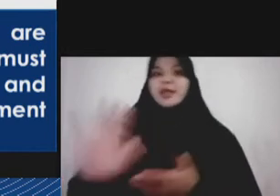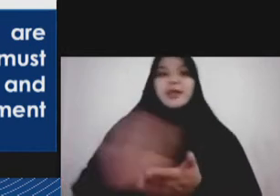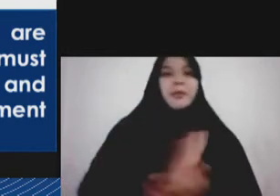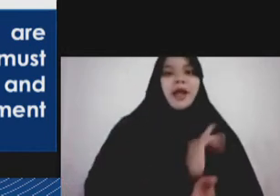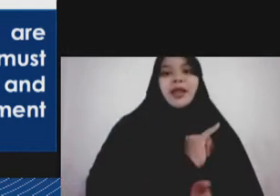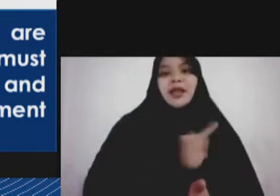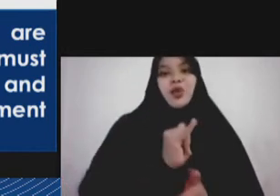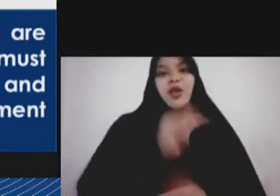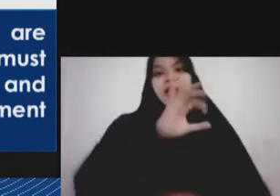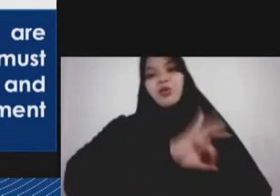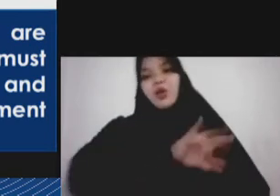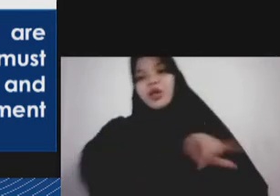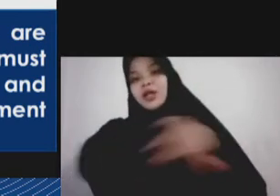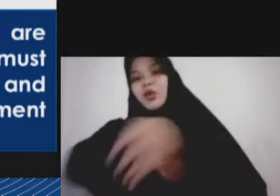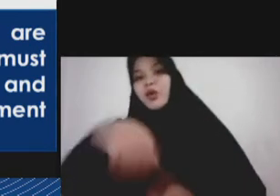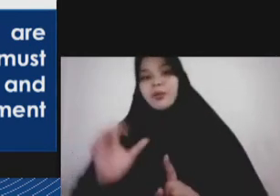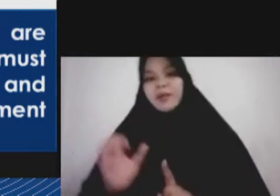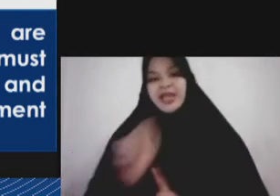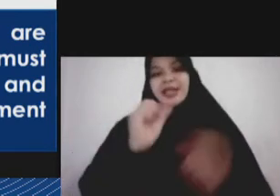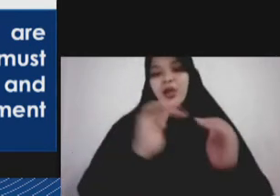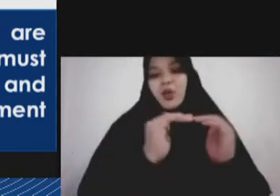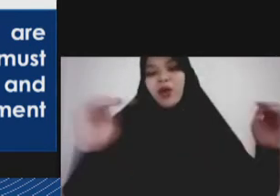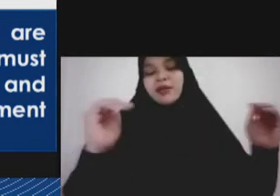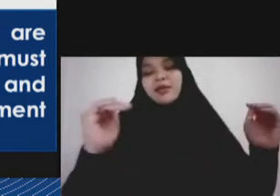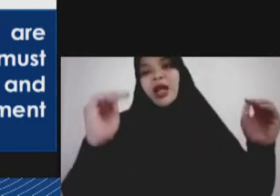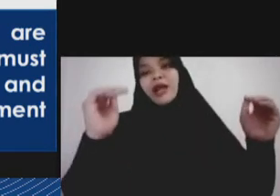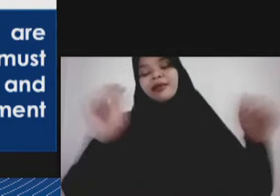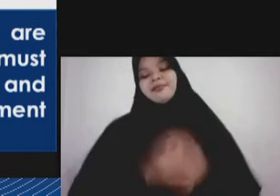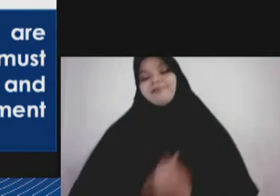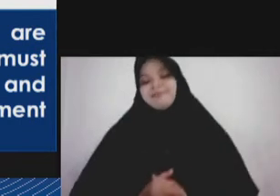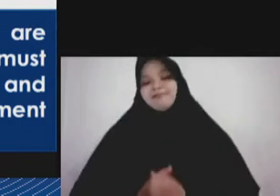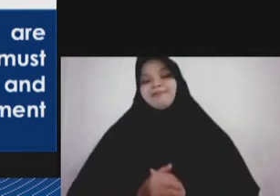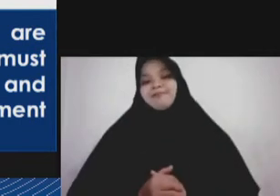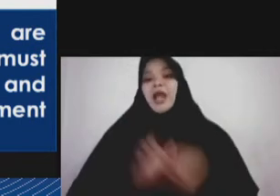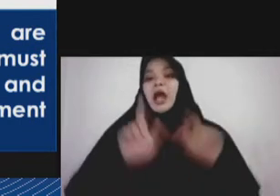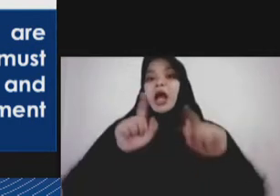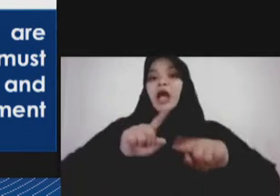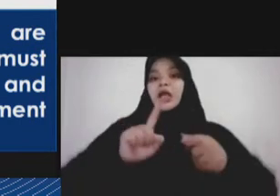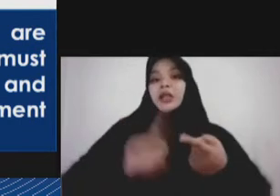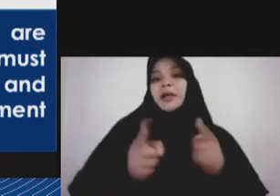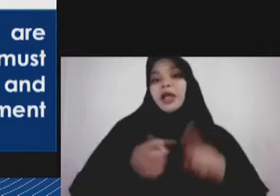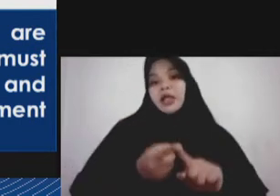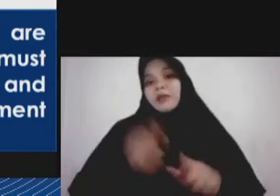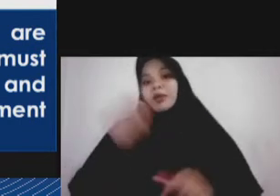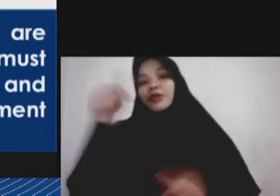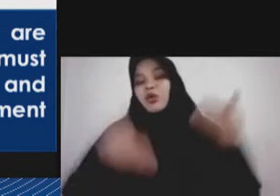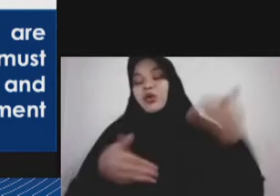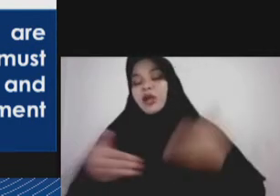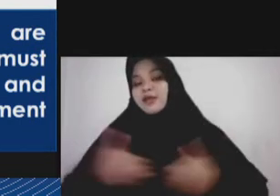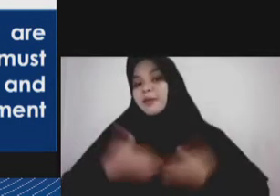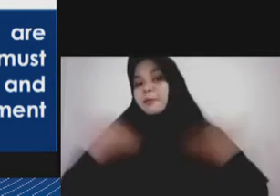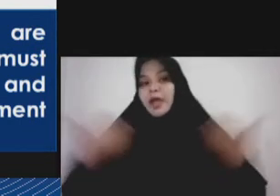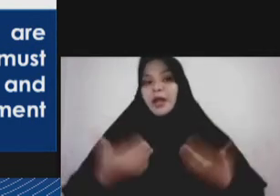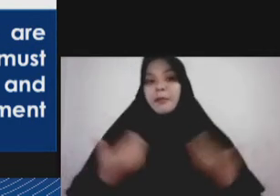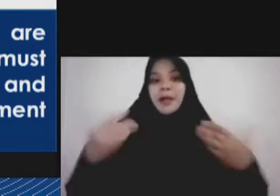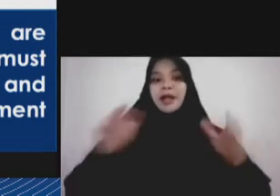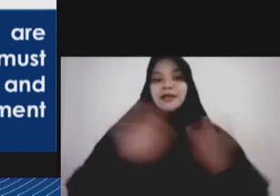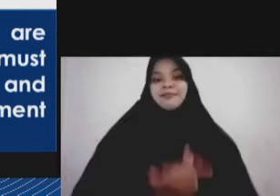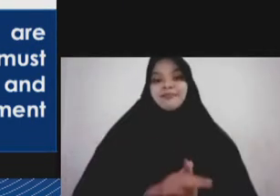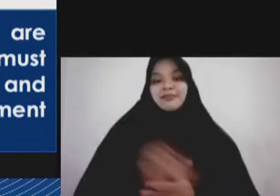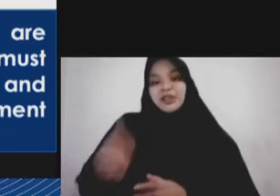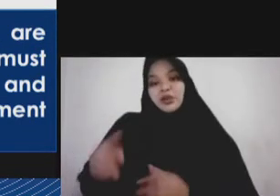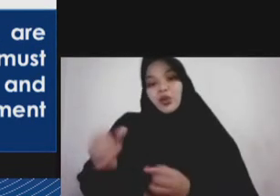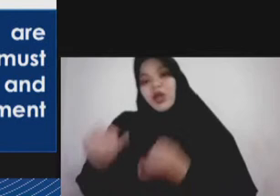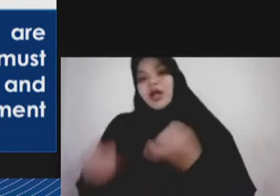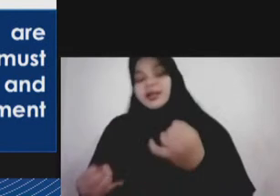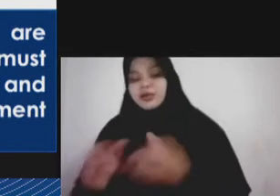benefits in order to achieve quality and justice. Ladies and gentlemen, and happy audience, the law of ending domestic